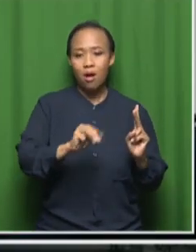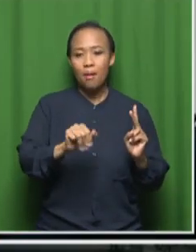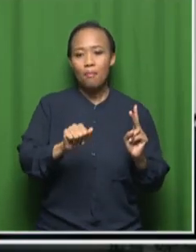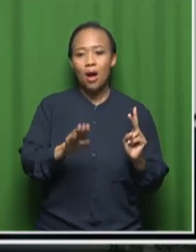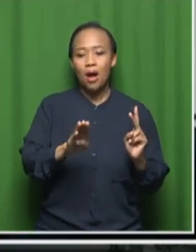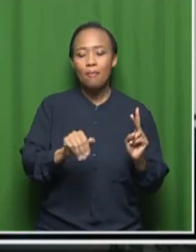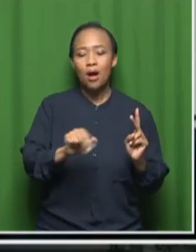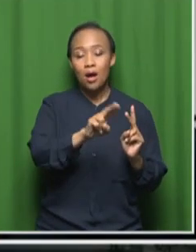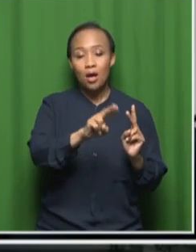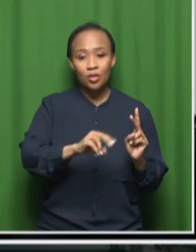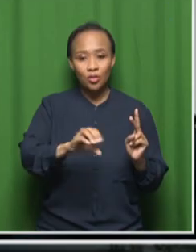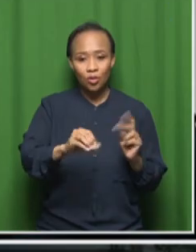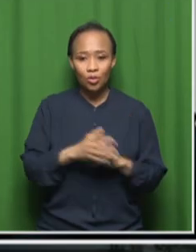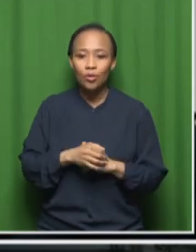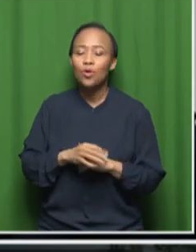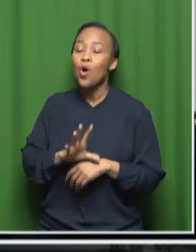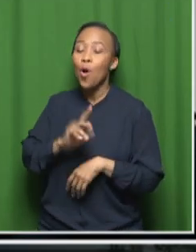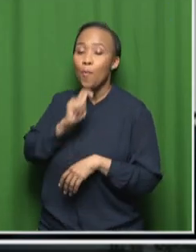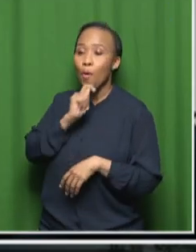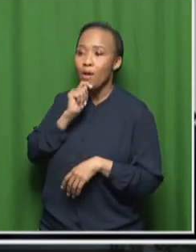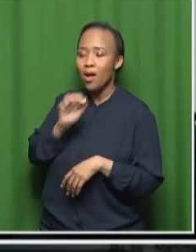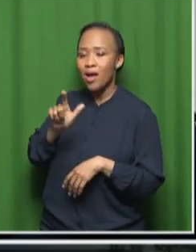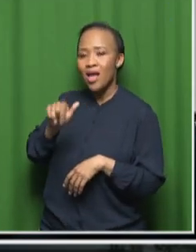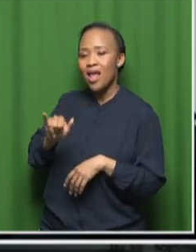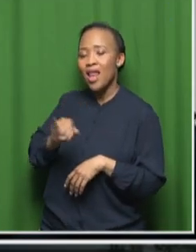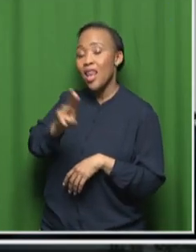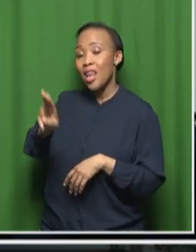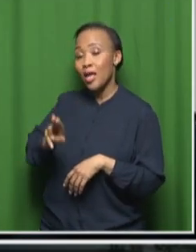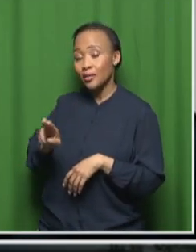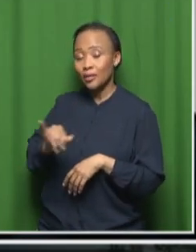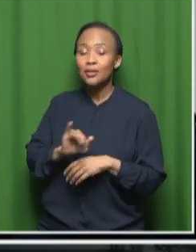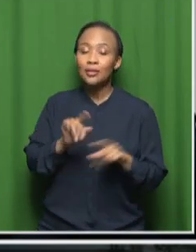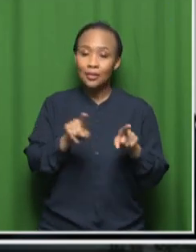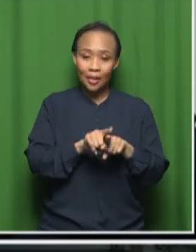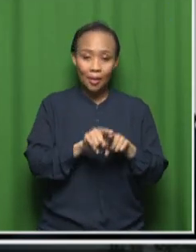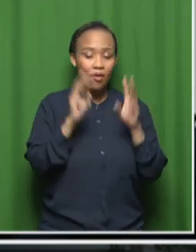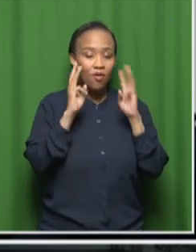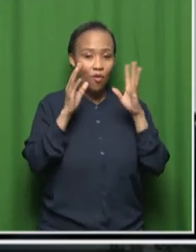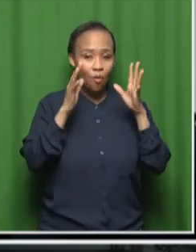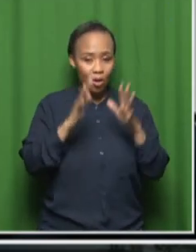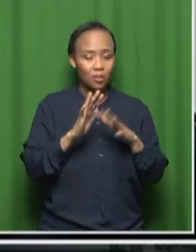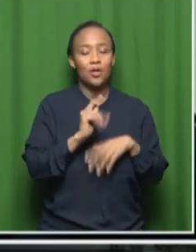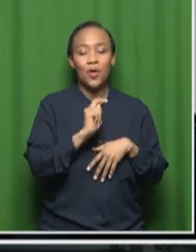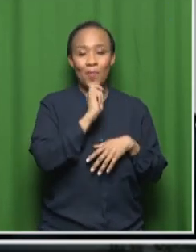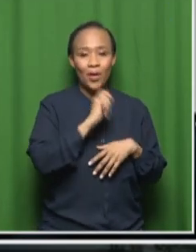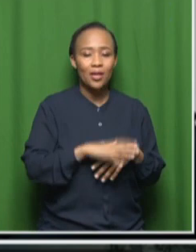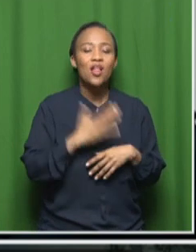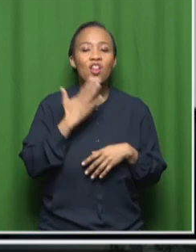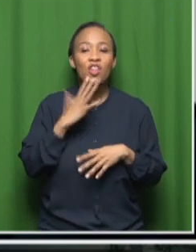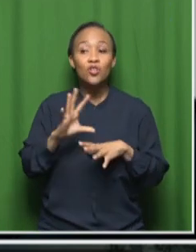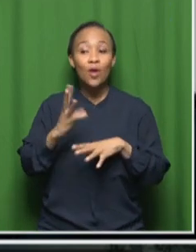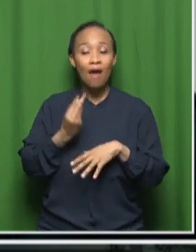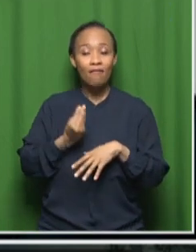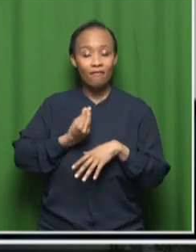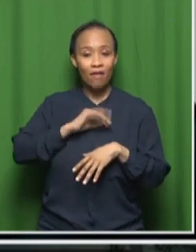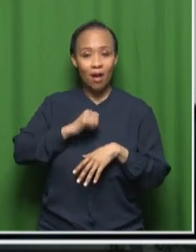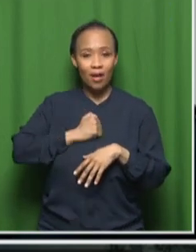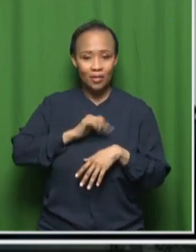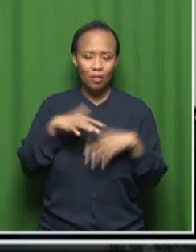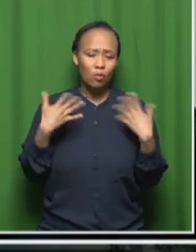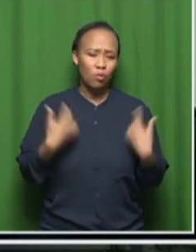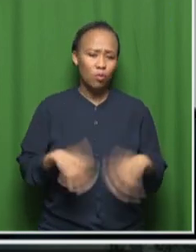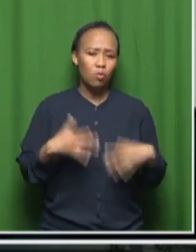Good morning, Liesl. Good morning to our viewers. Perhaps thank you for having us. An absolute pleasure, and thank you for paying homage to such an